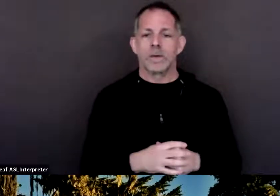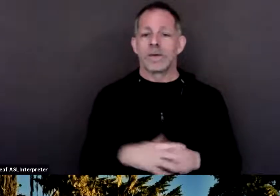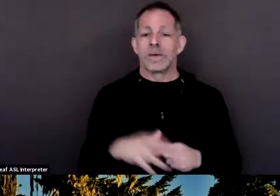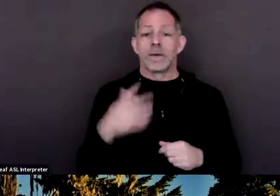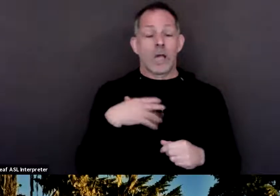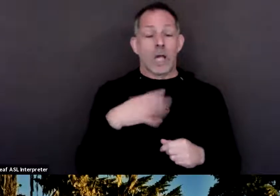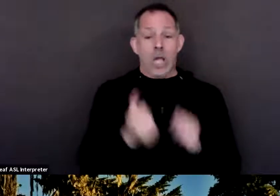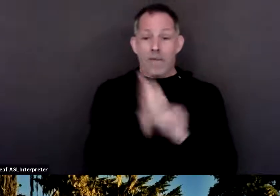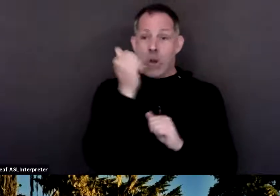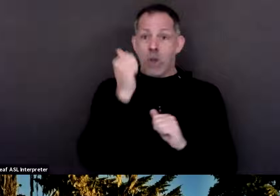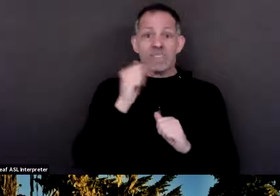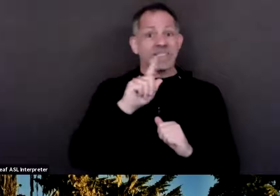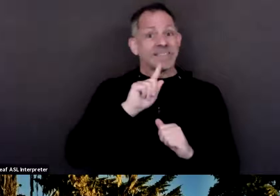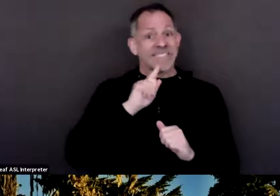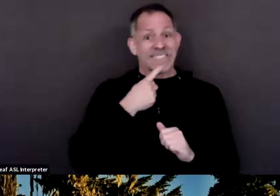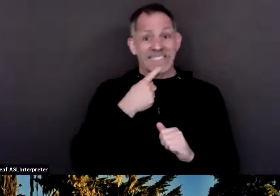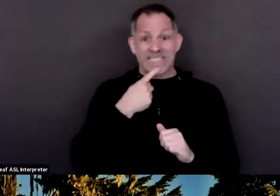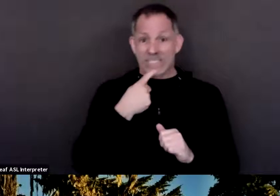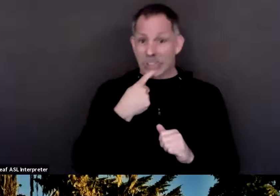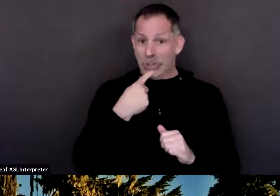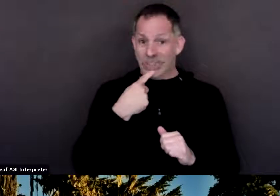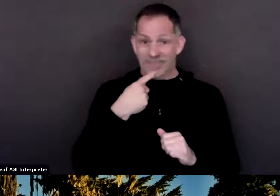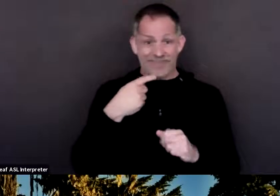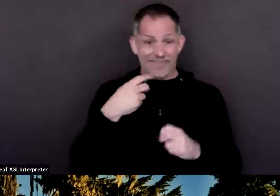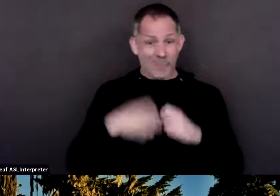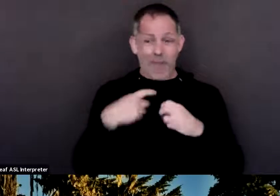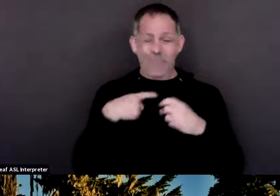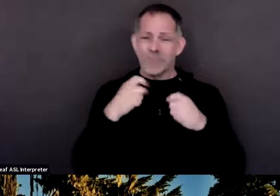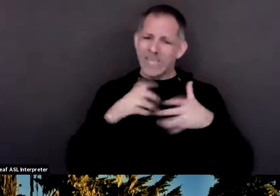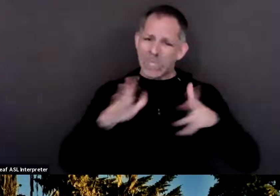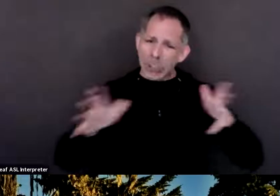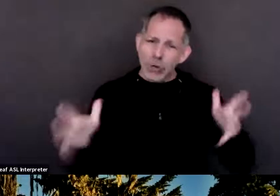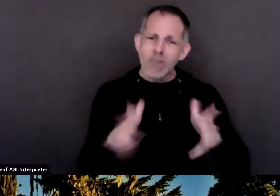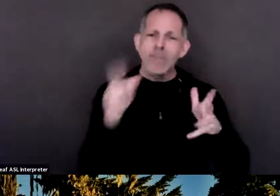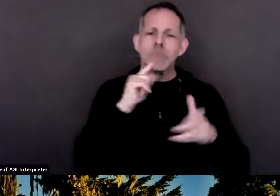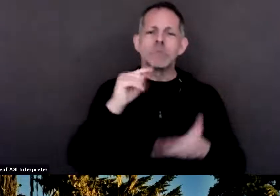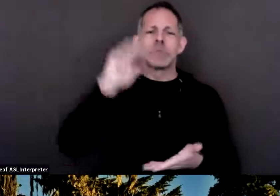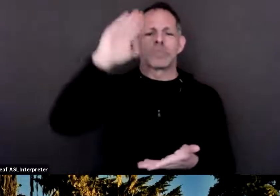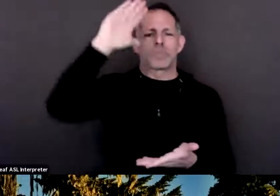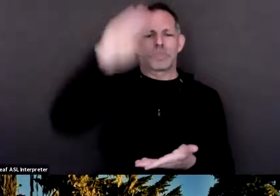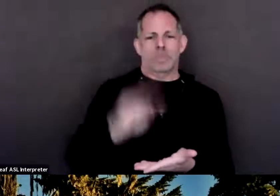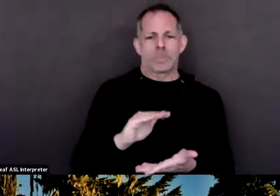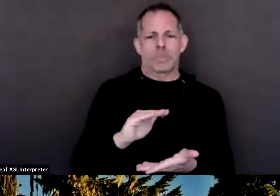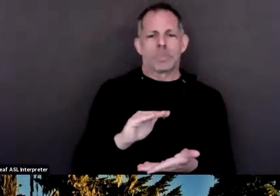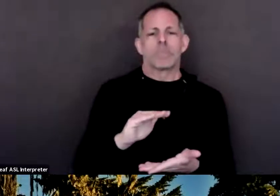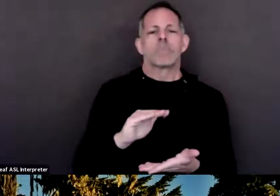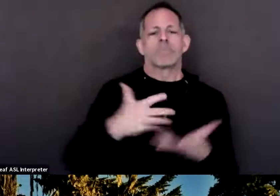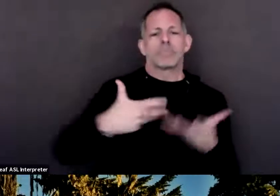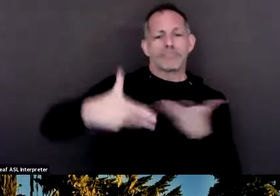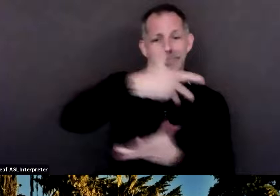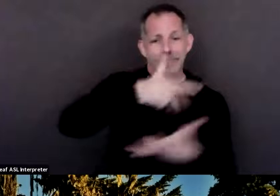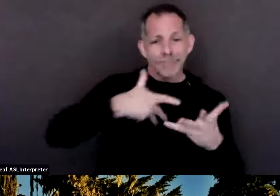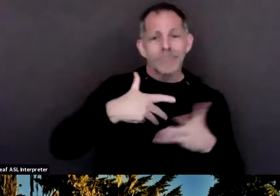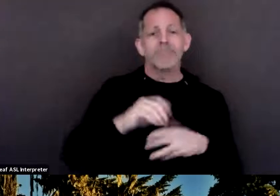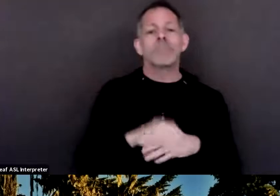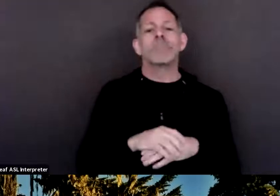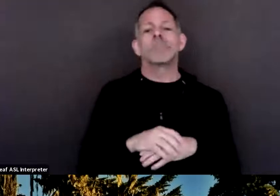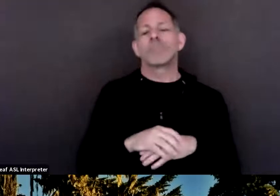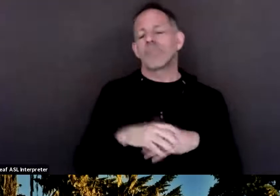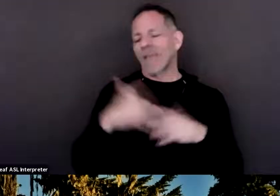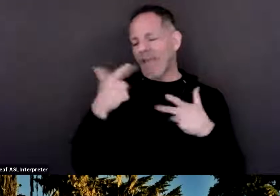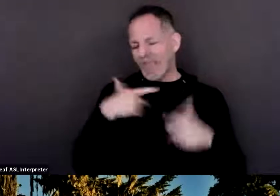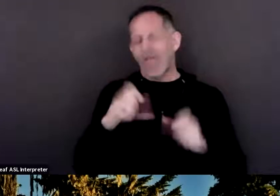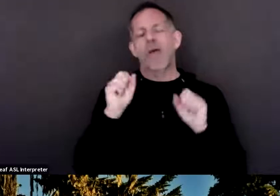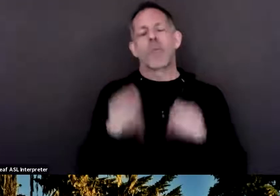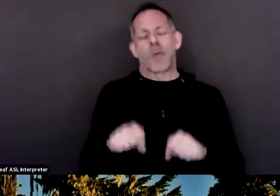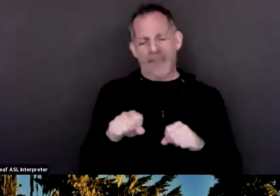bottle so that then everyone can enjoy a new normal. Yeah, just to put an emphasis